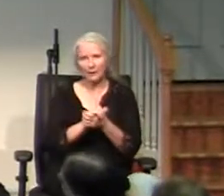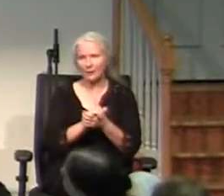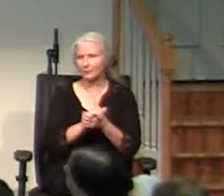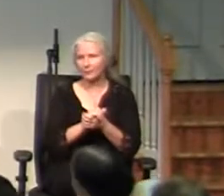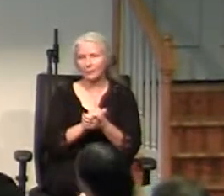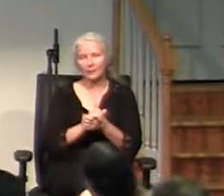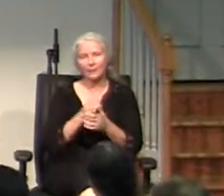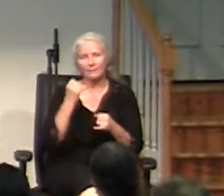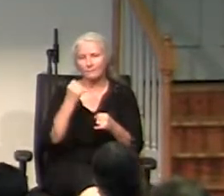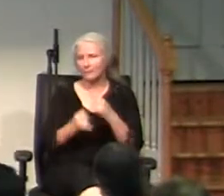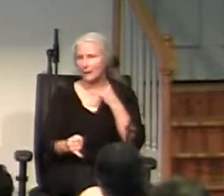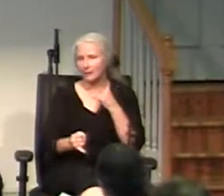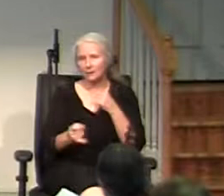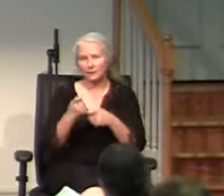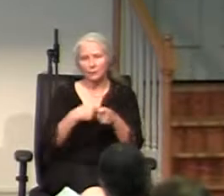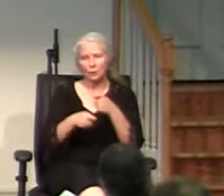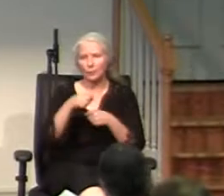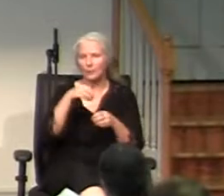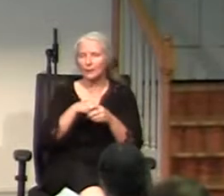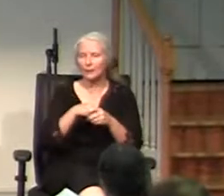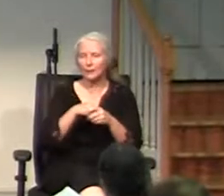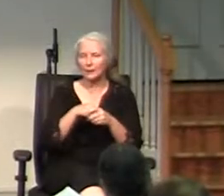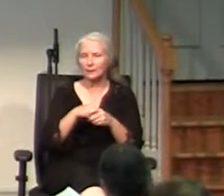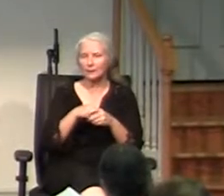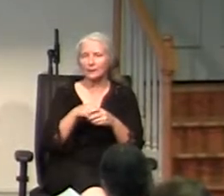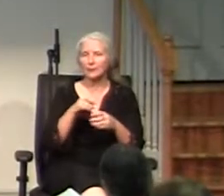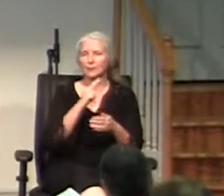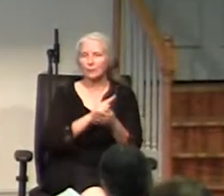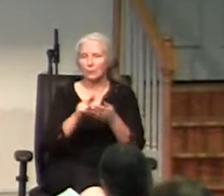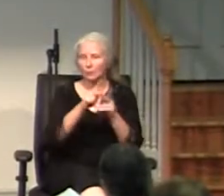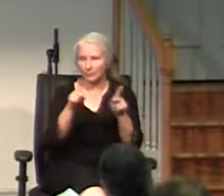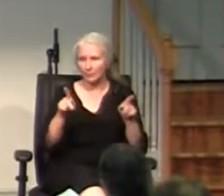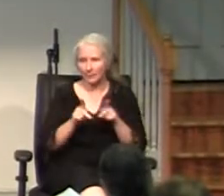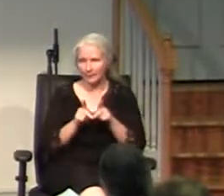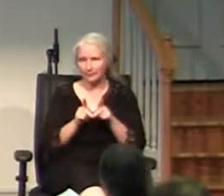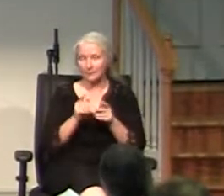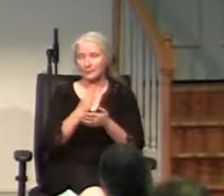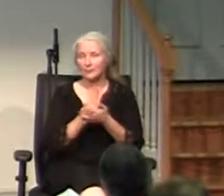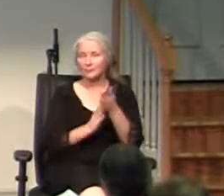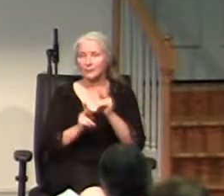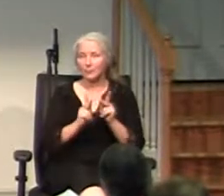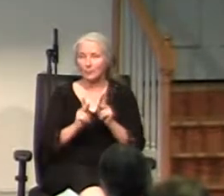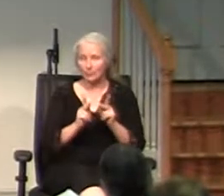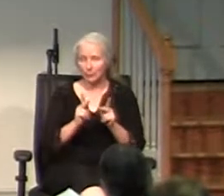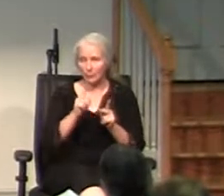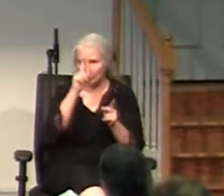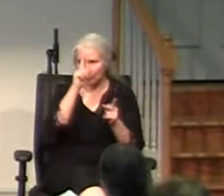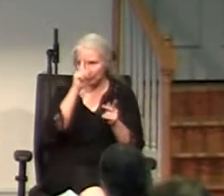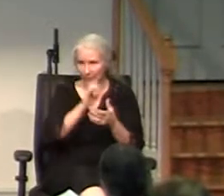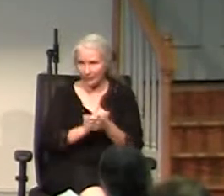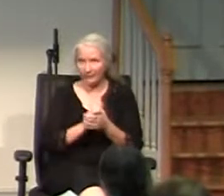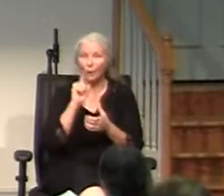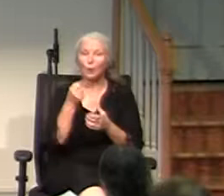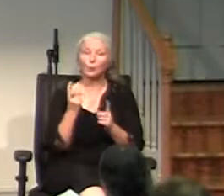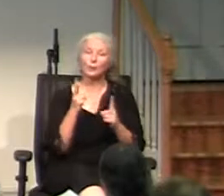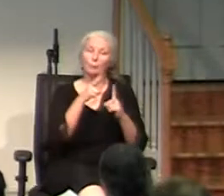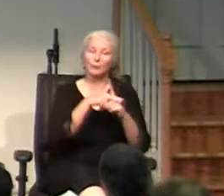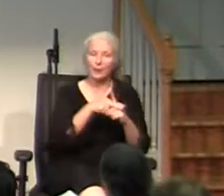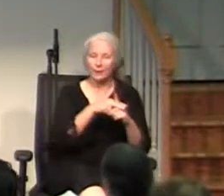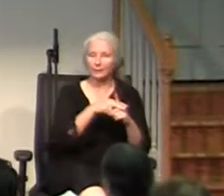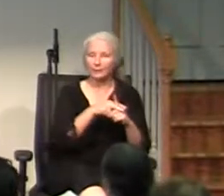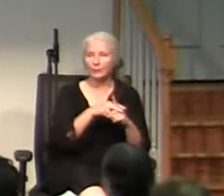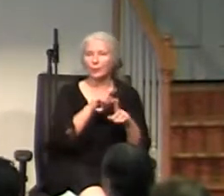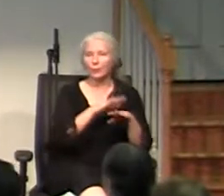final atonement in the sanctuary. Some people believe it's only an application of what happened at Calvary. But it's more than an application.